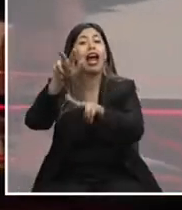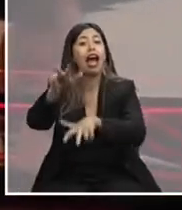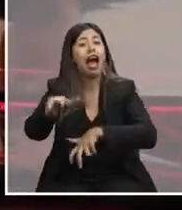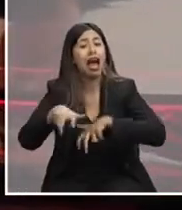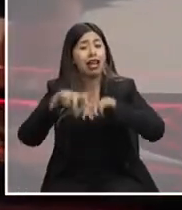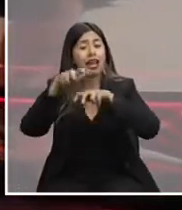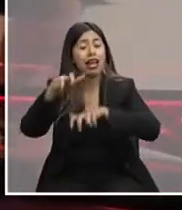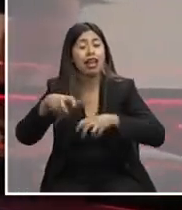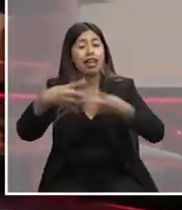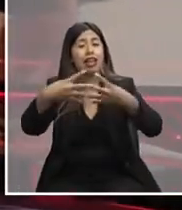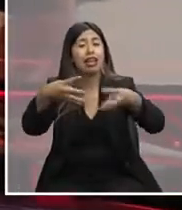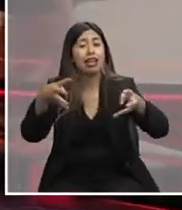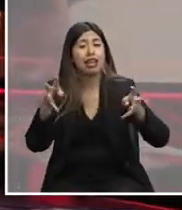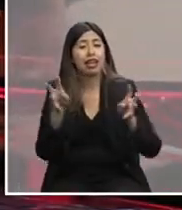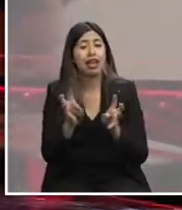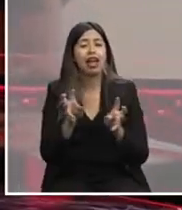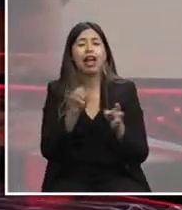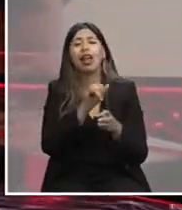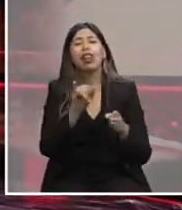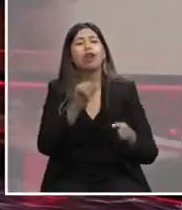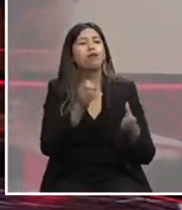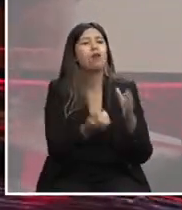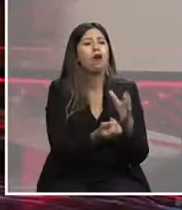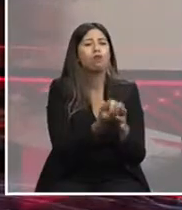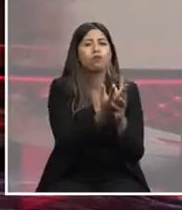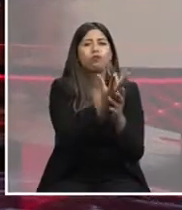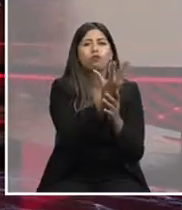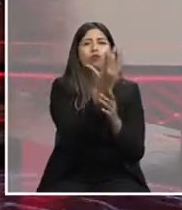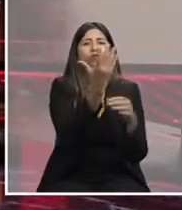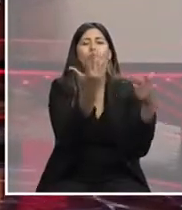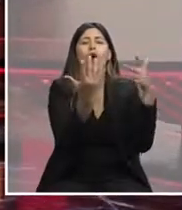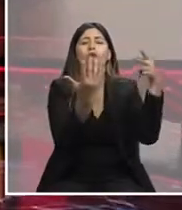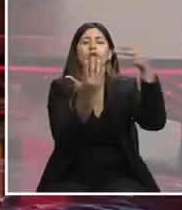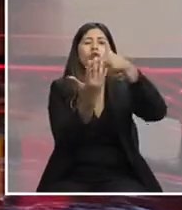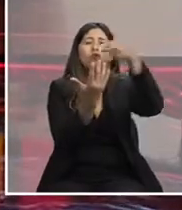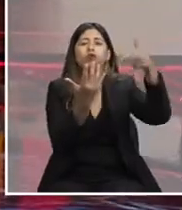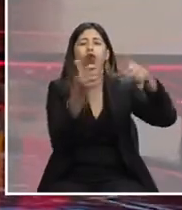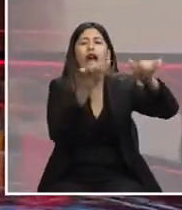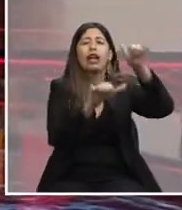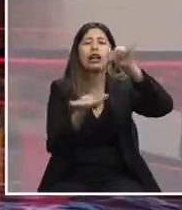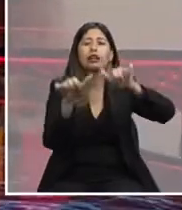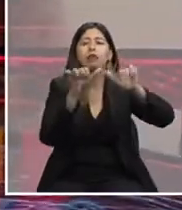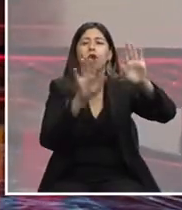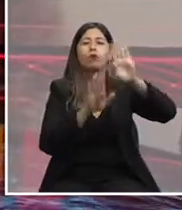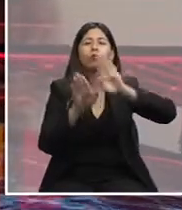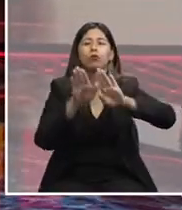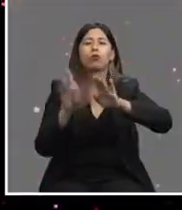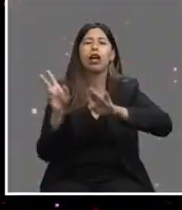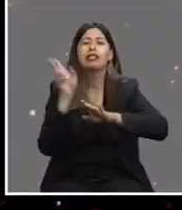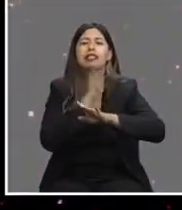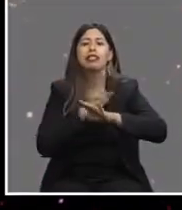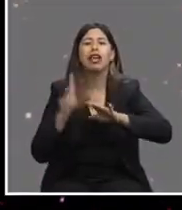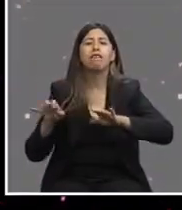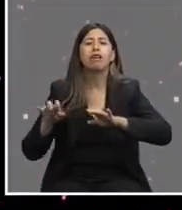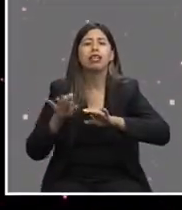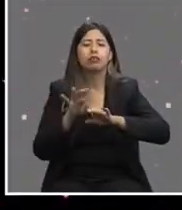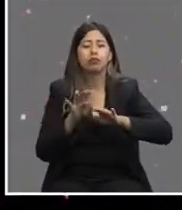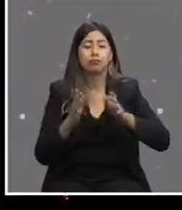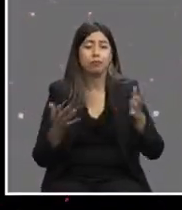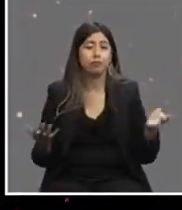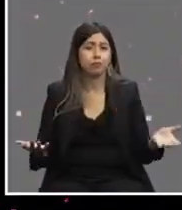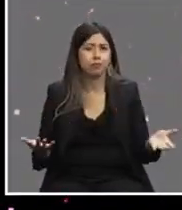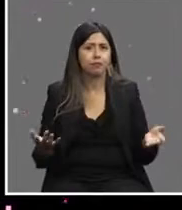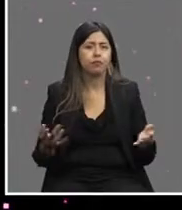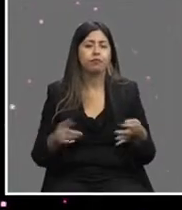increased yields. Faced with this growing supply, the striatum demanded more and more. Never programmed to limit itself,